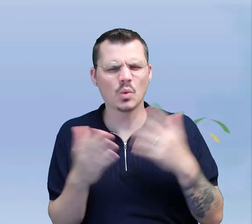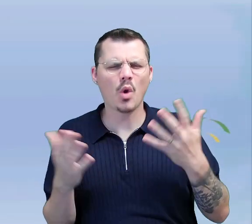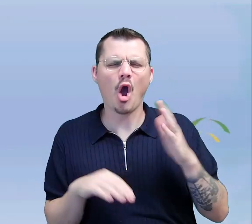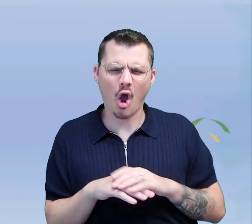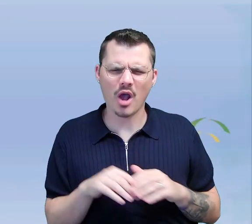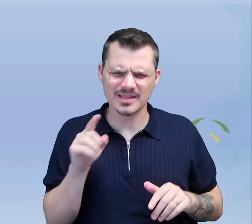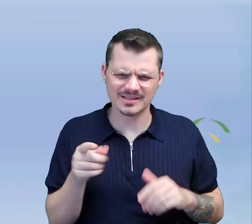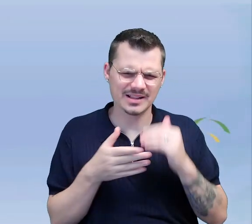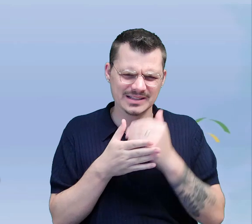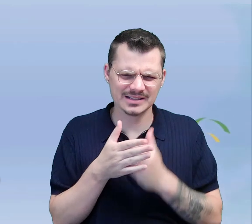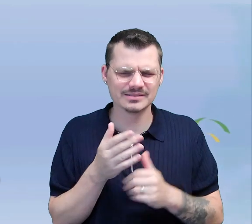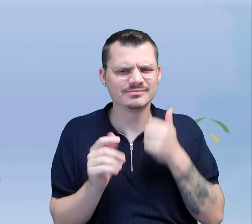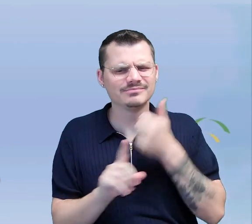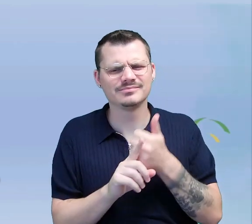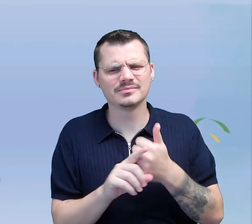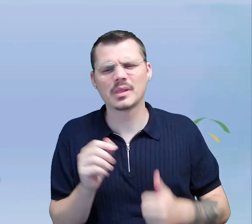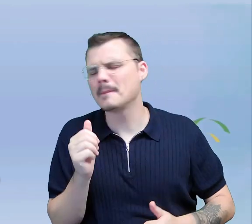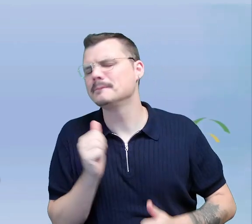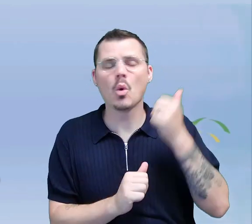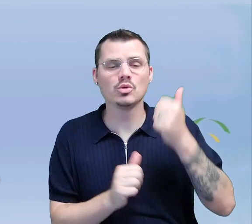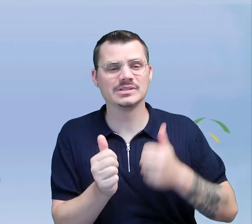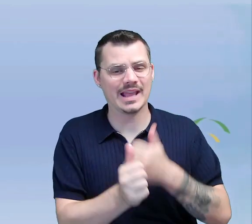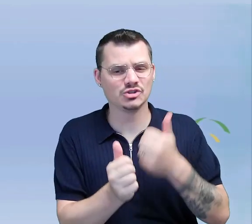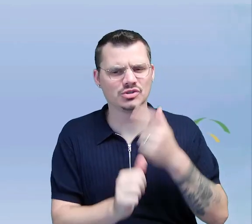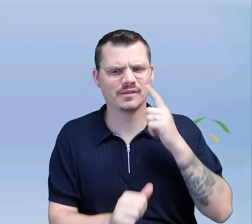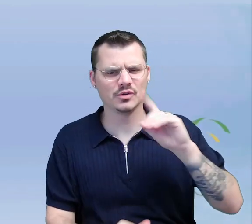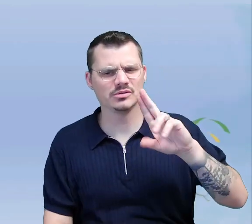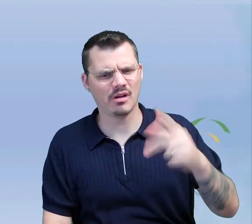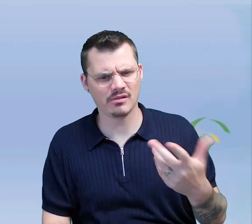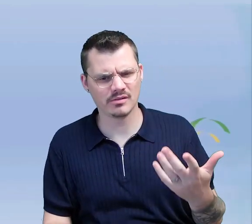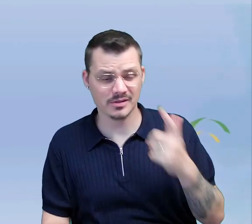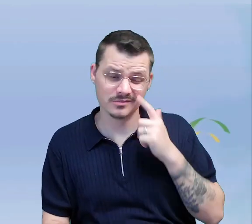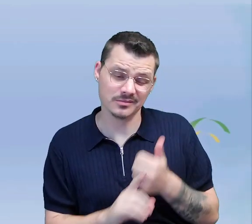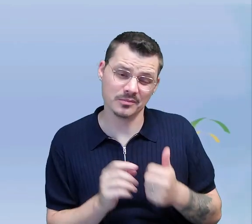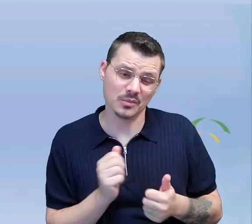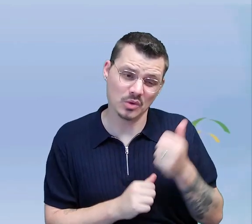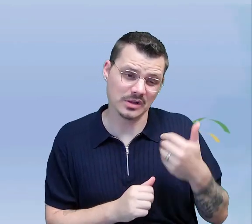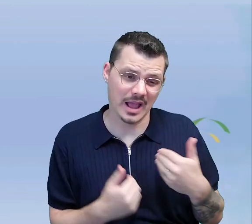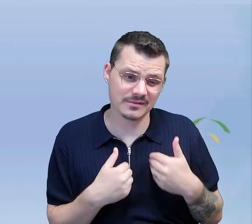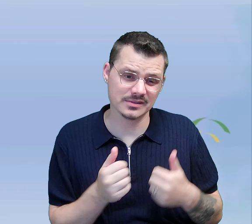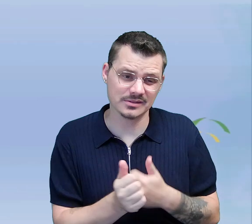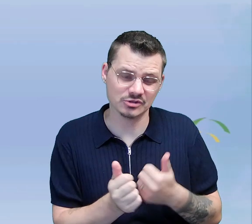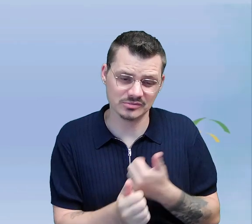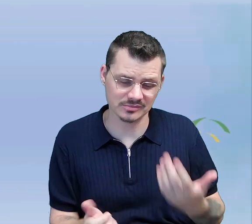on this list is the most dangerous for Doug? Because most of it was.